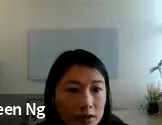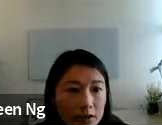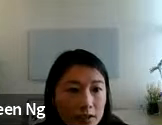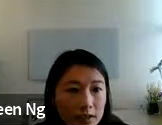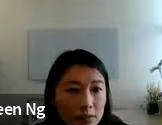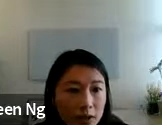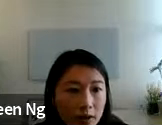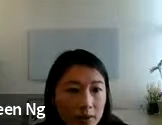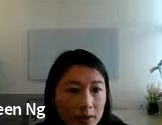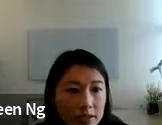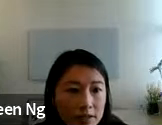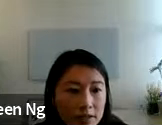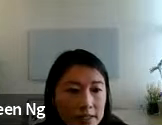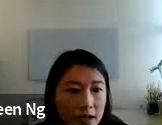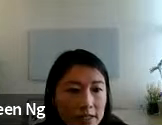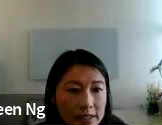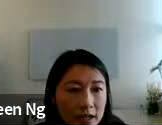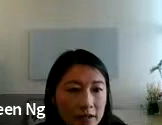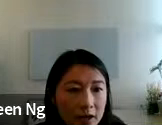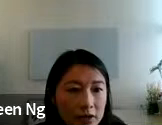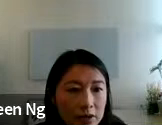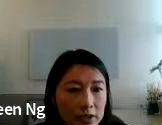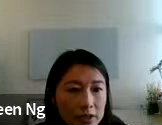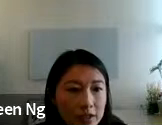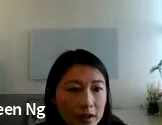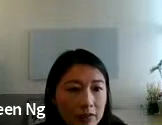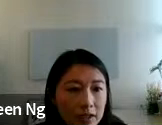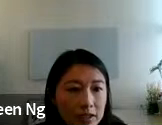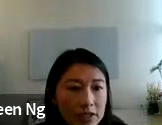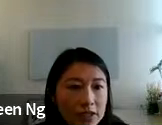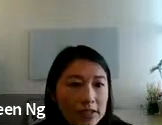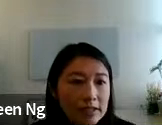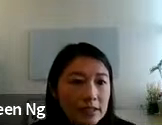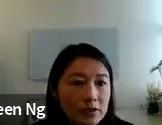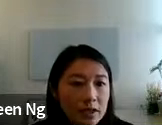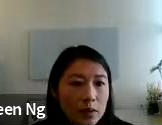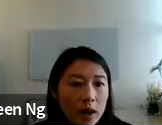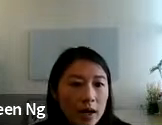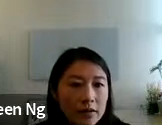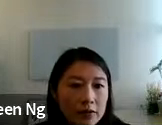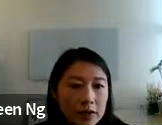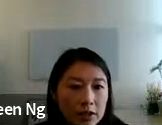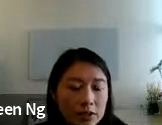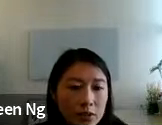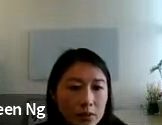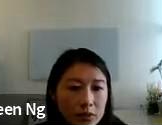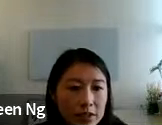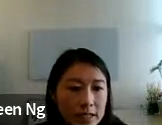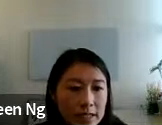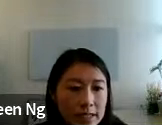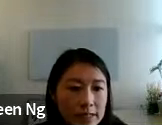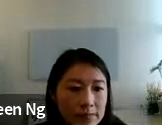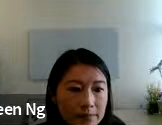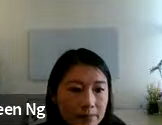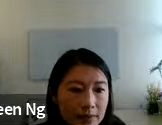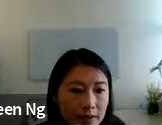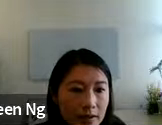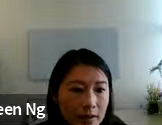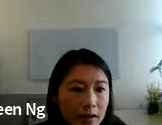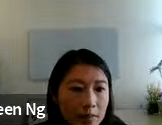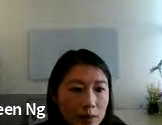The third key requirement on the slide is that evaluation of ventilation systems are required for indoor work sites.